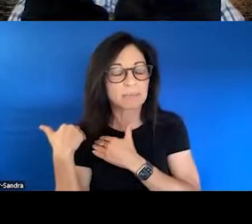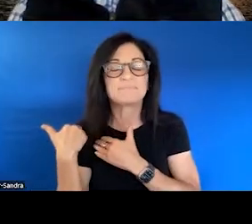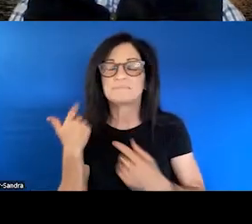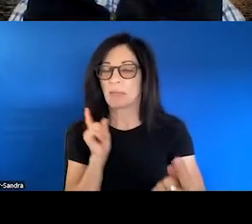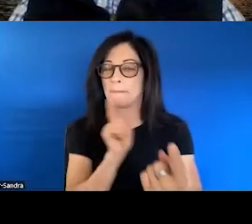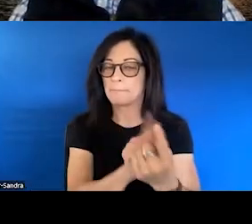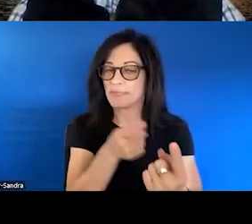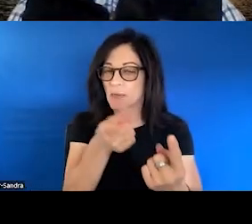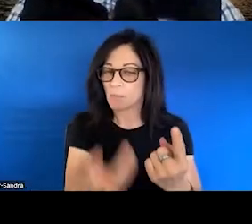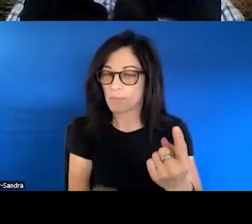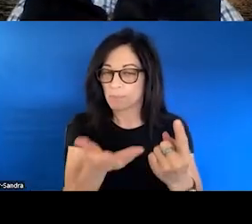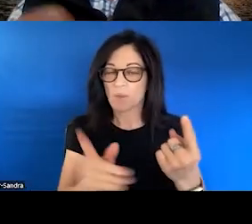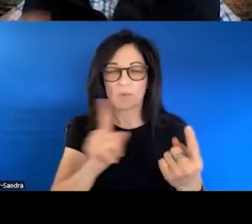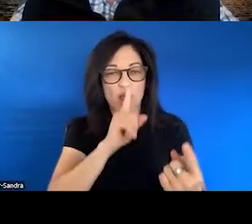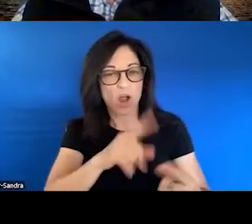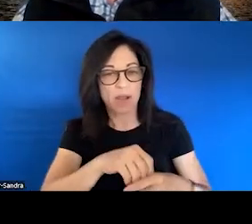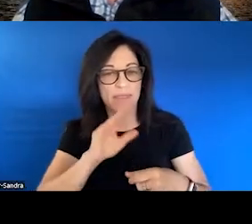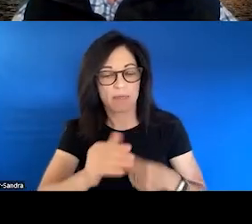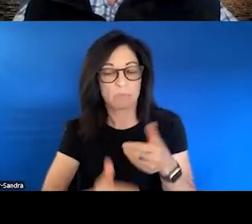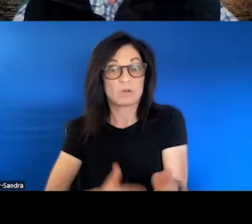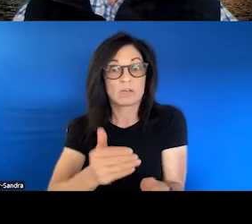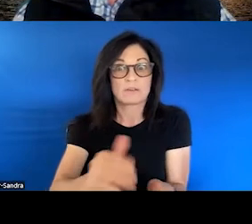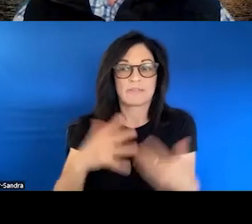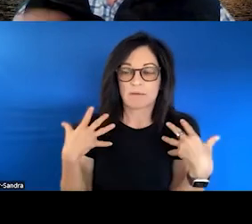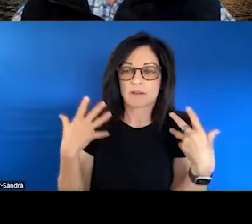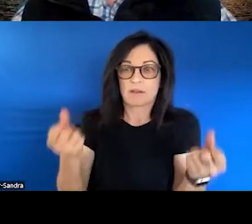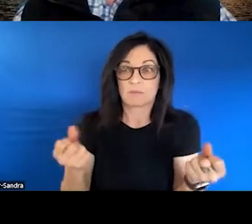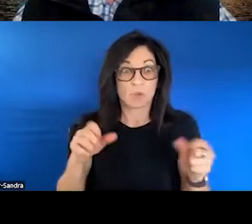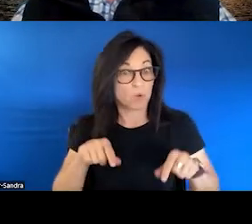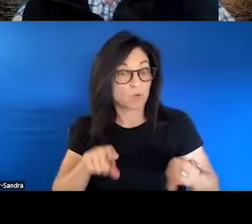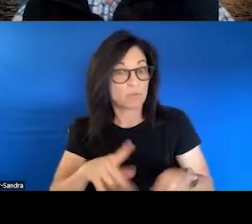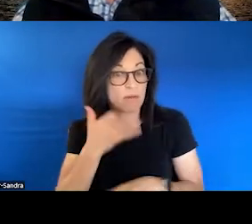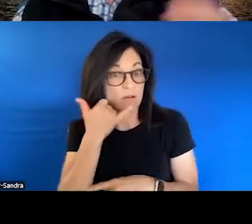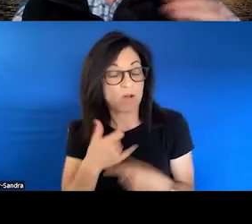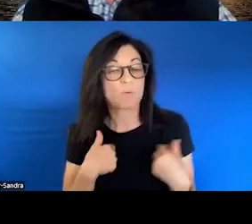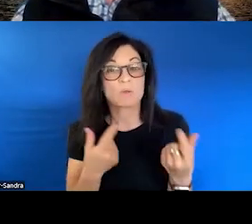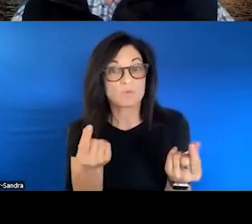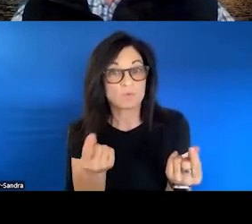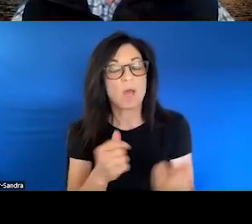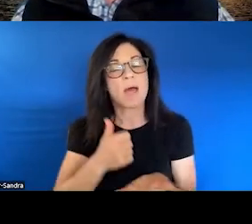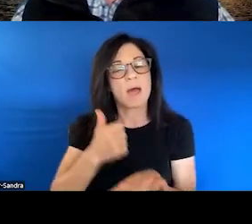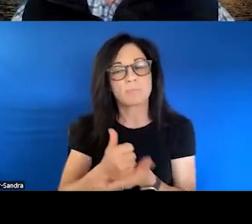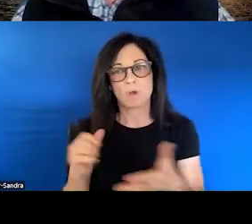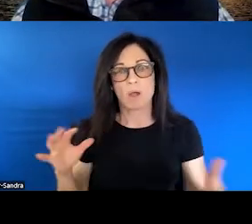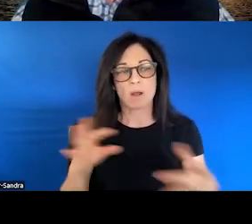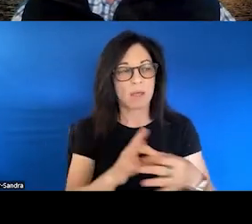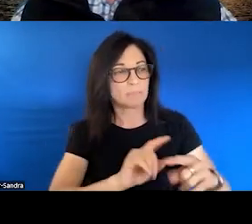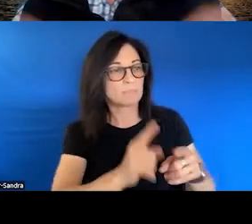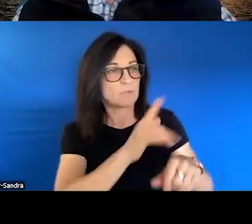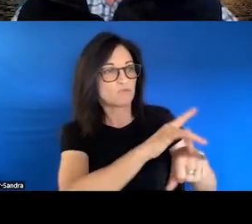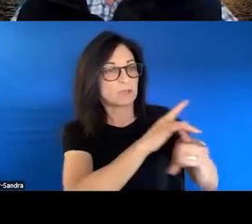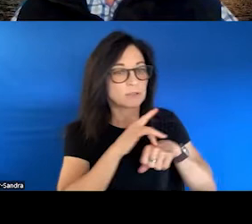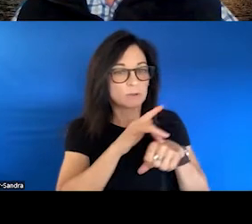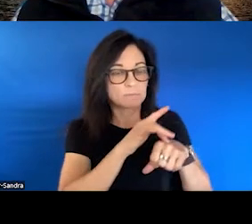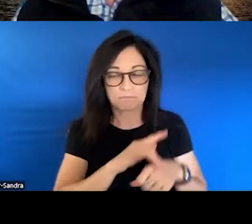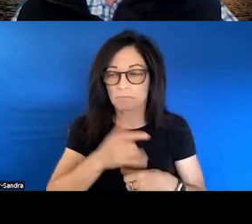of recovery. And so what we could actually do on that call is help connect them with resources,